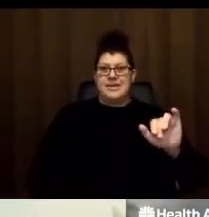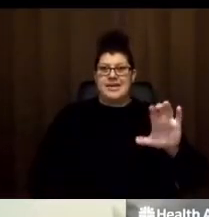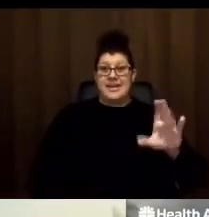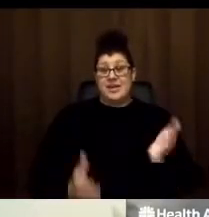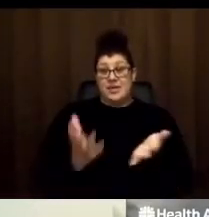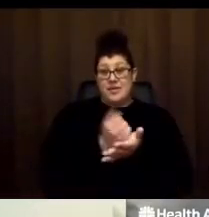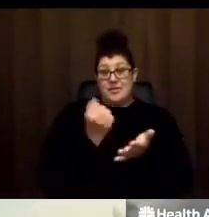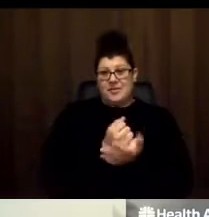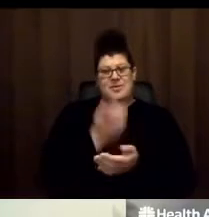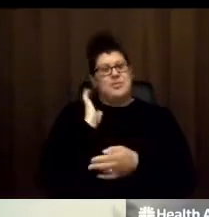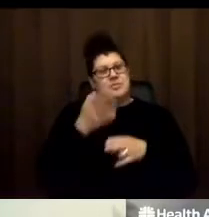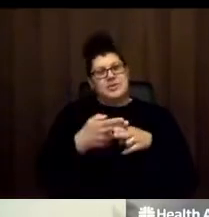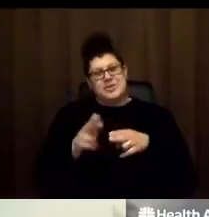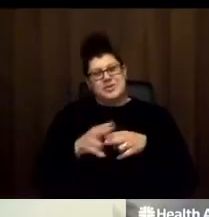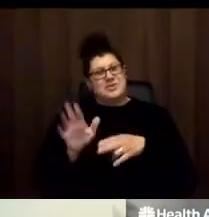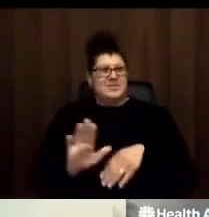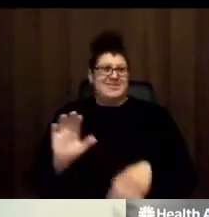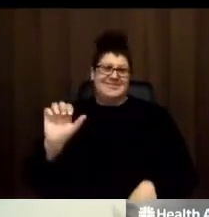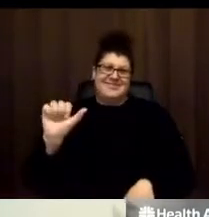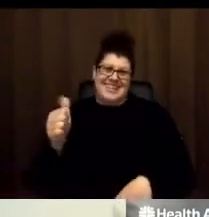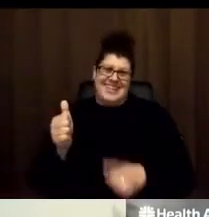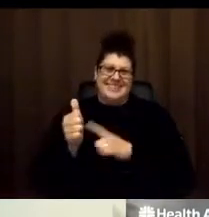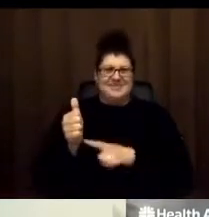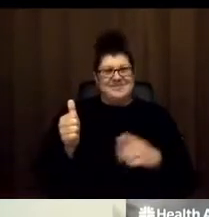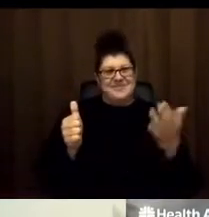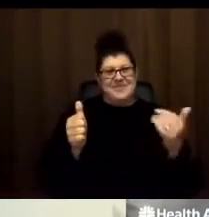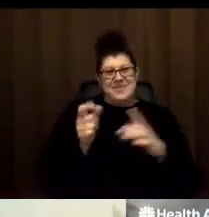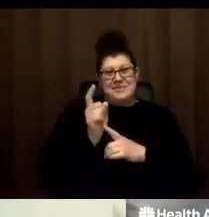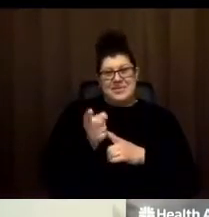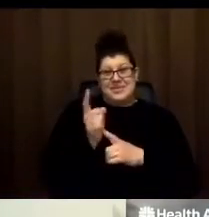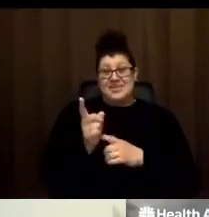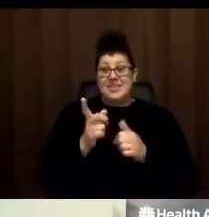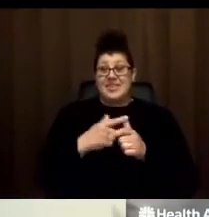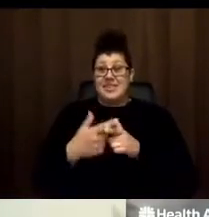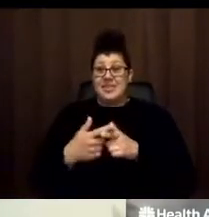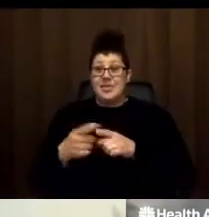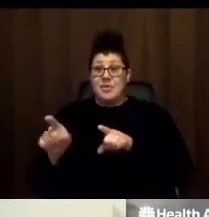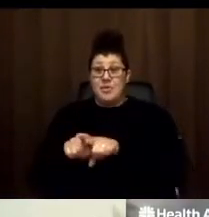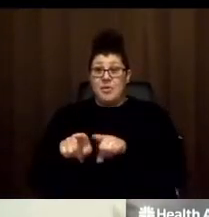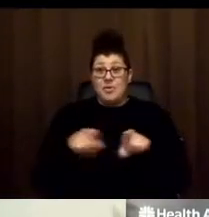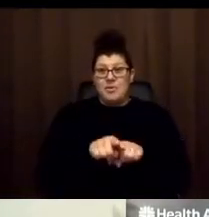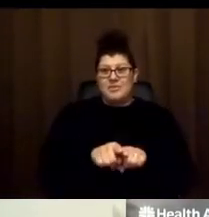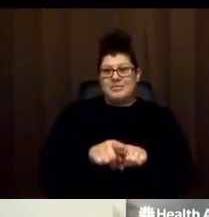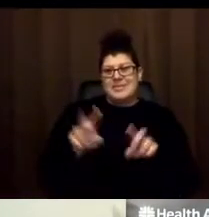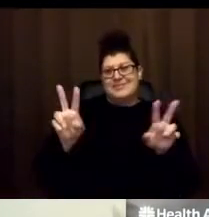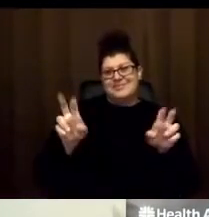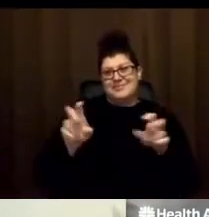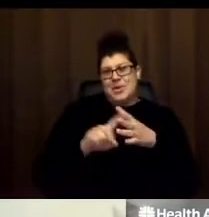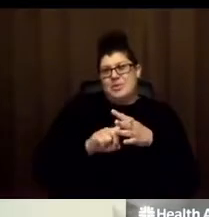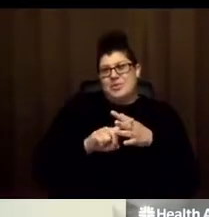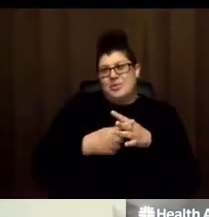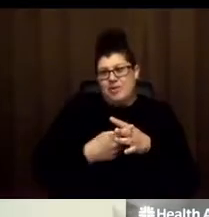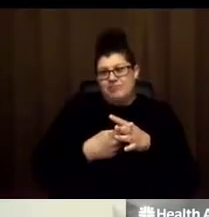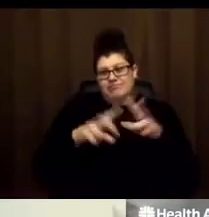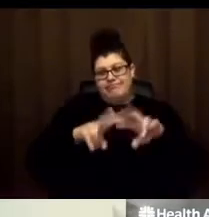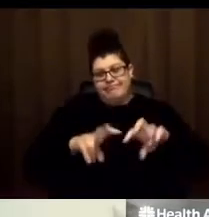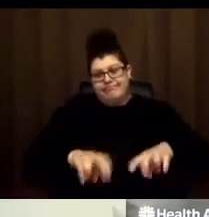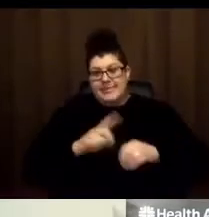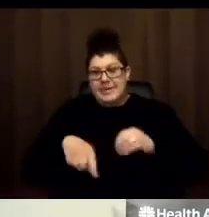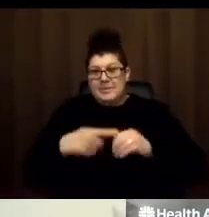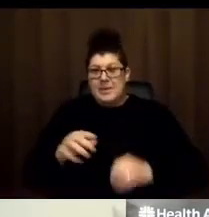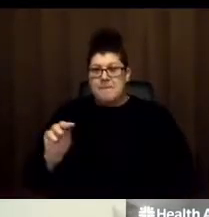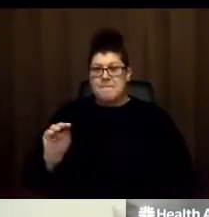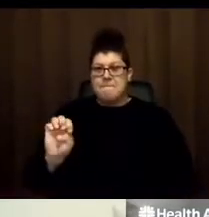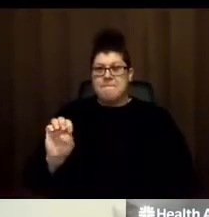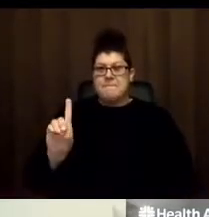overview, about 10 to 15 minutes. And in the meantime, I'll be giving you a beginner's look at Medicare and how it can be used in your